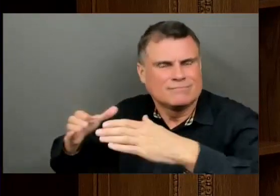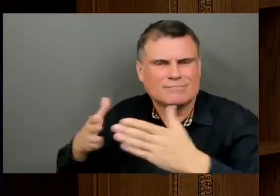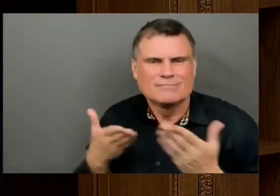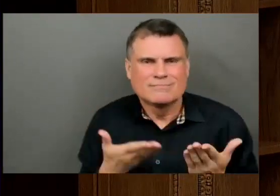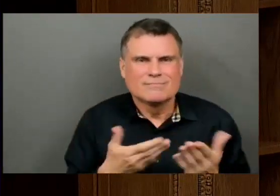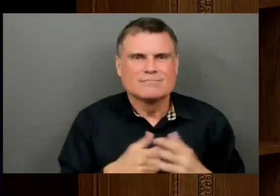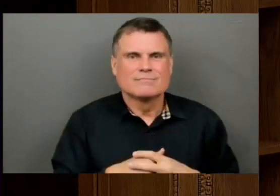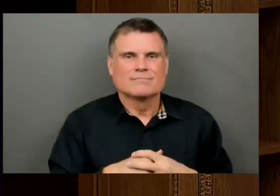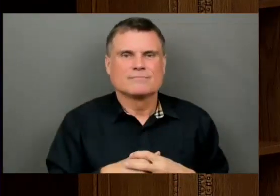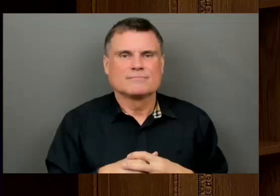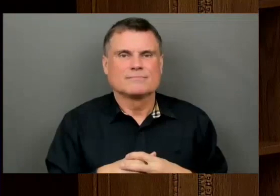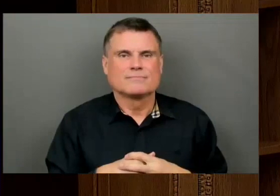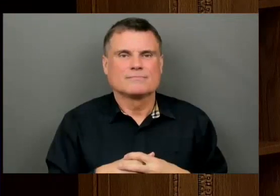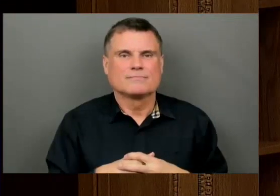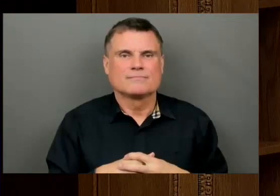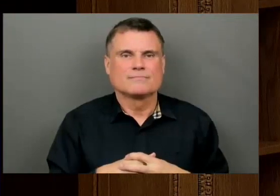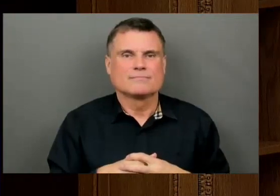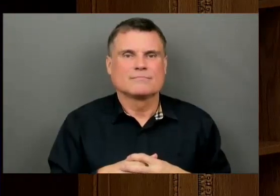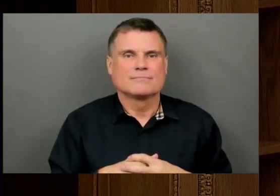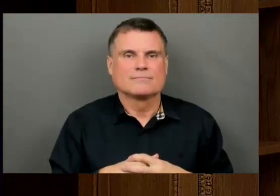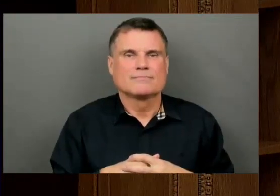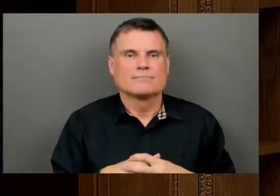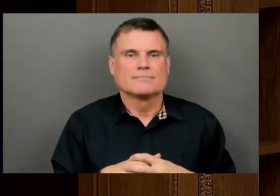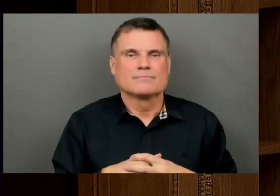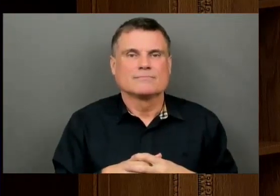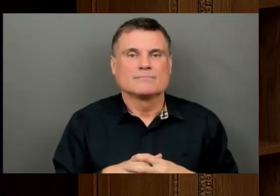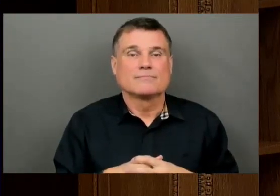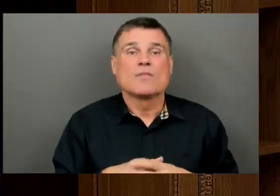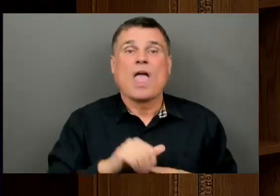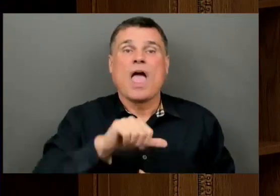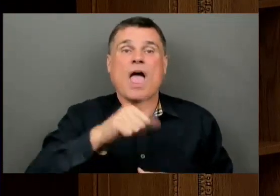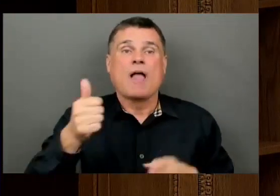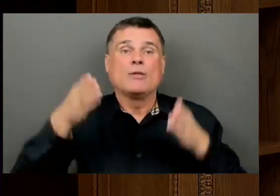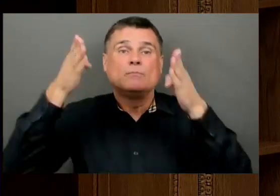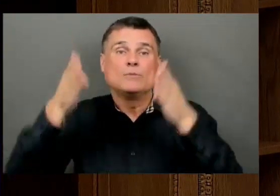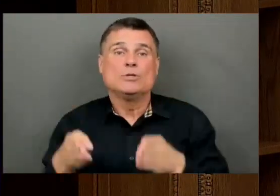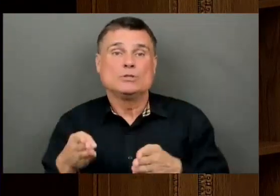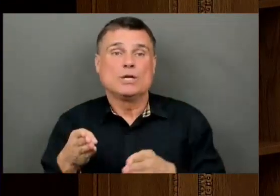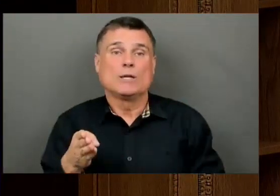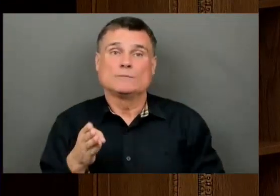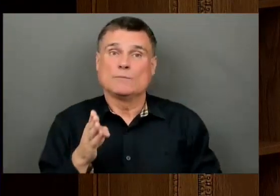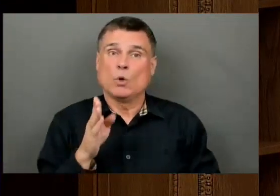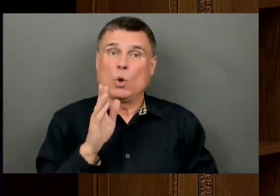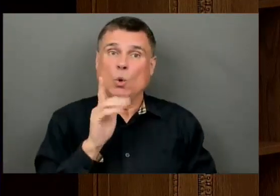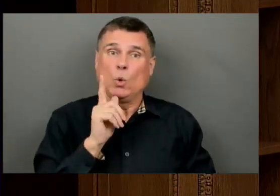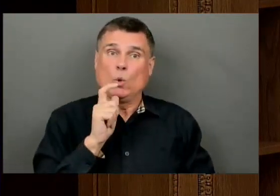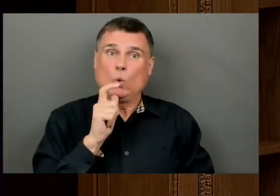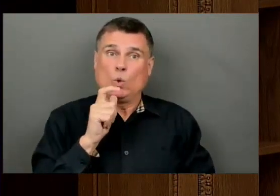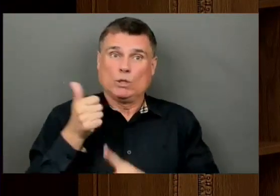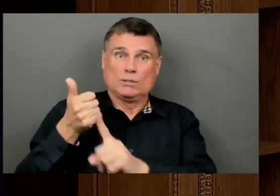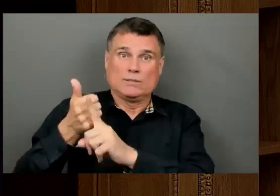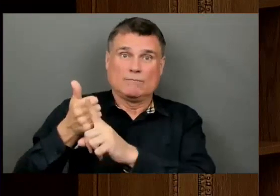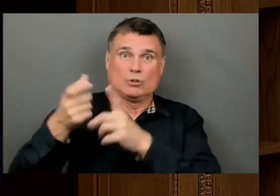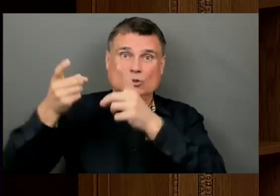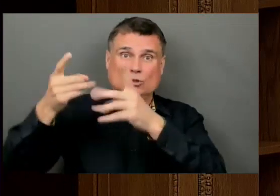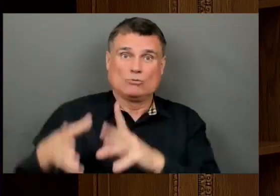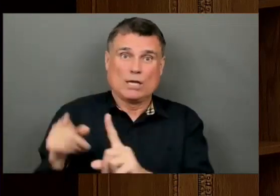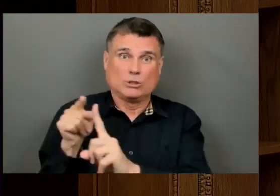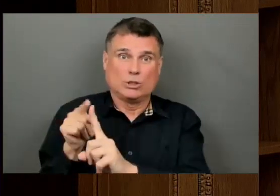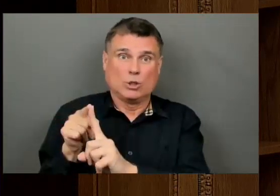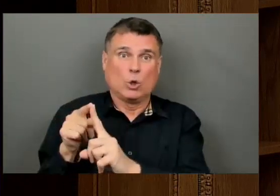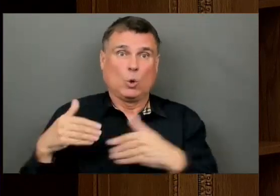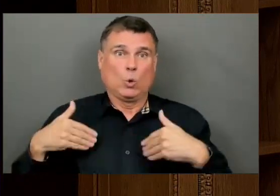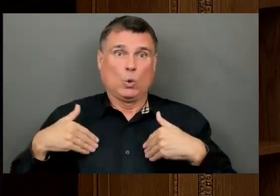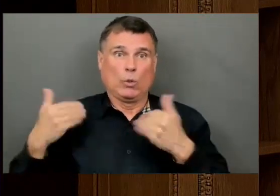director within the youth wing of the BC NDP, and has a policy role, we're told, for